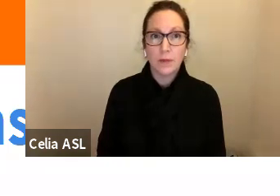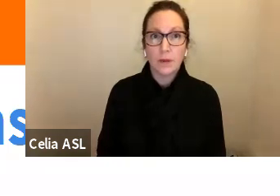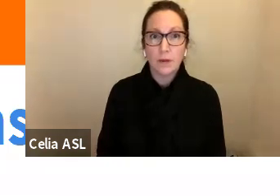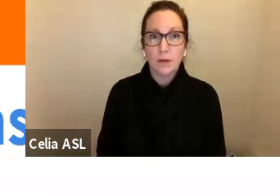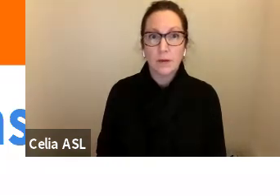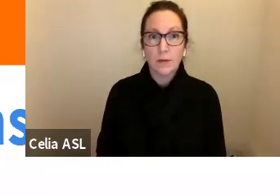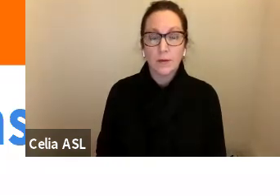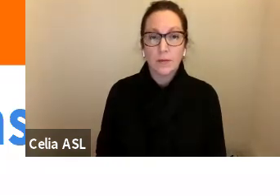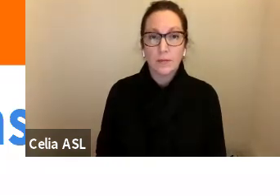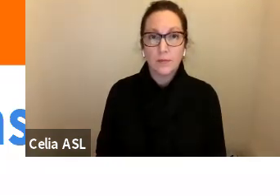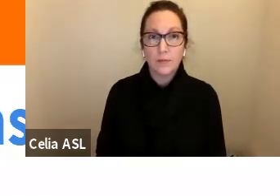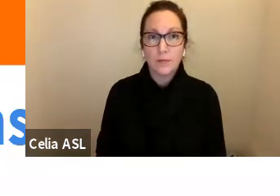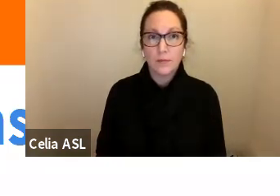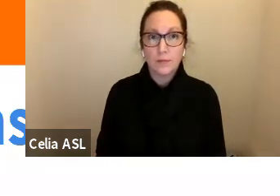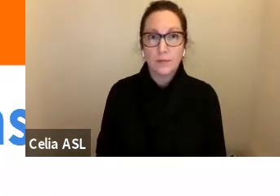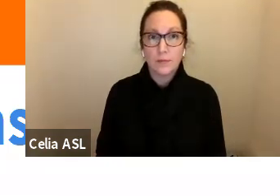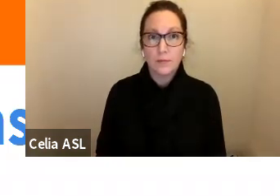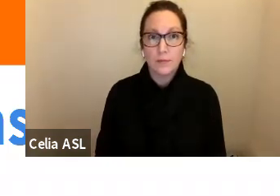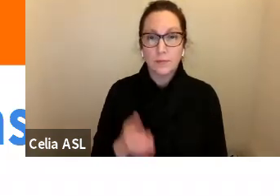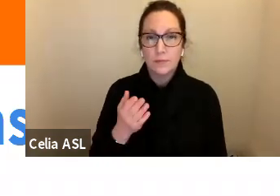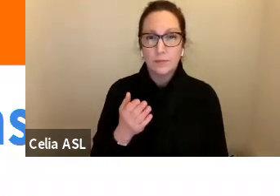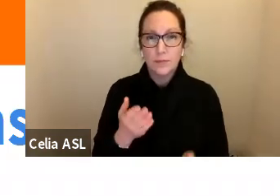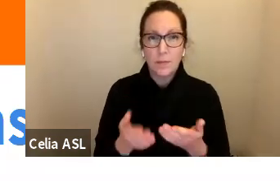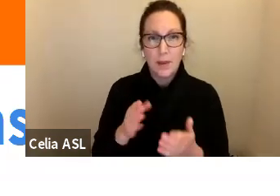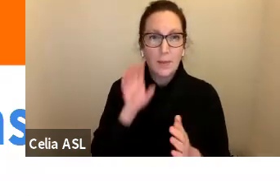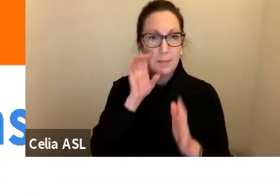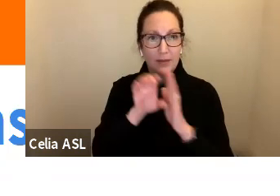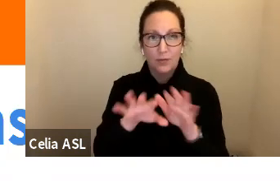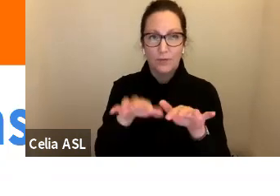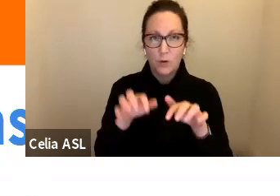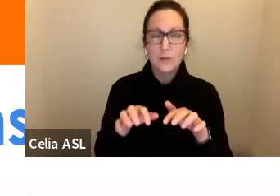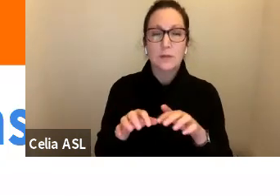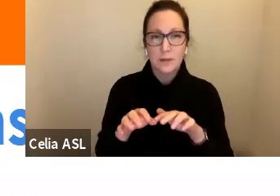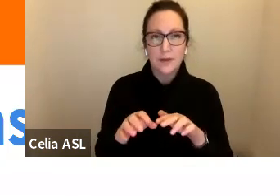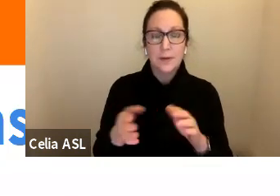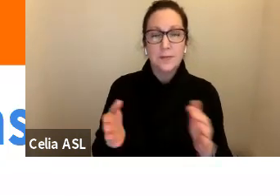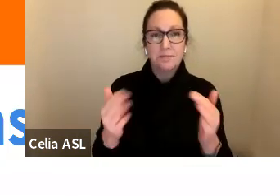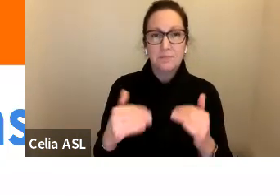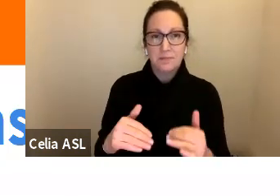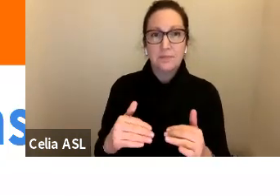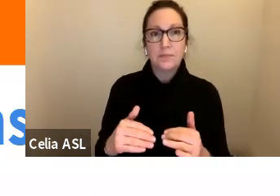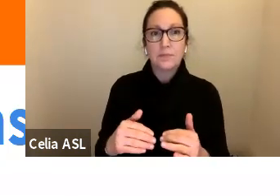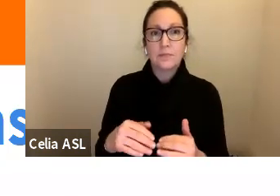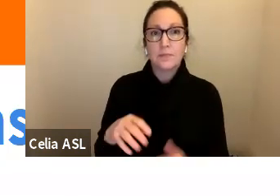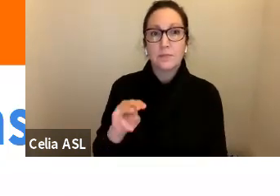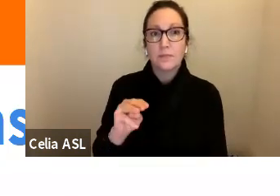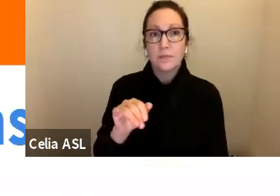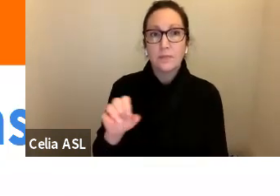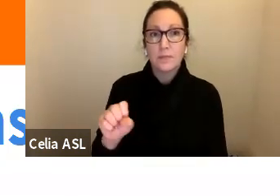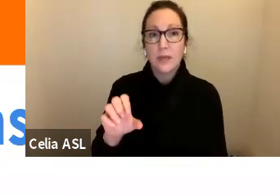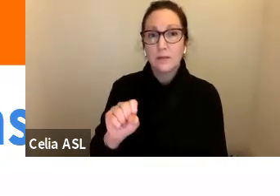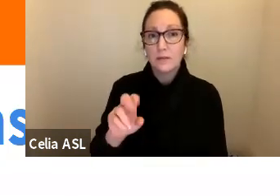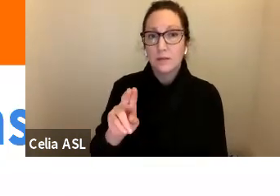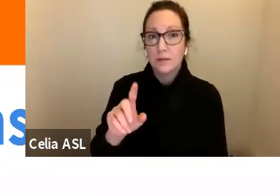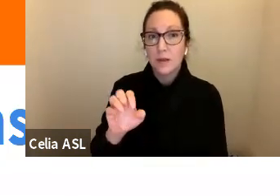Or I think she might be frozen. Okay. I am happy to respond to